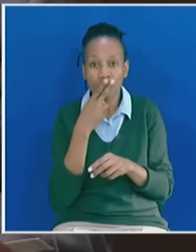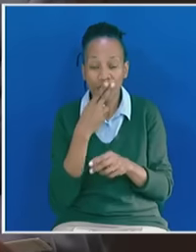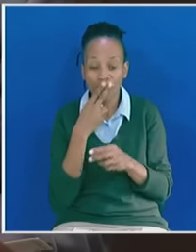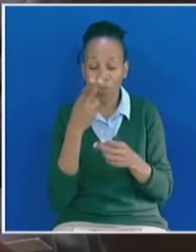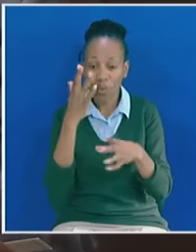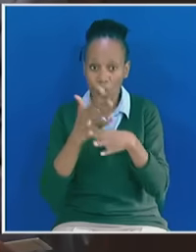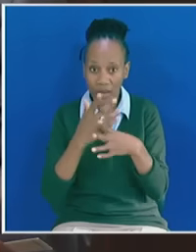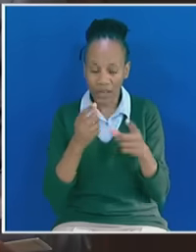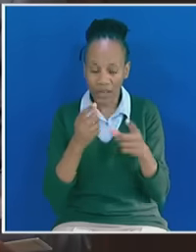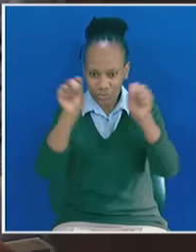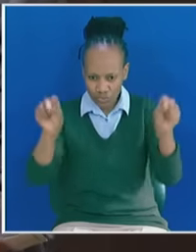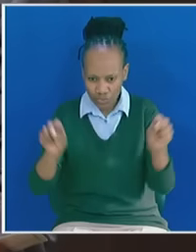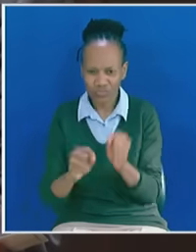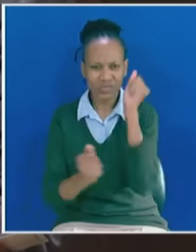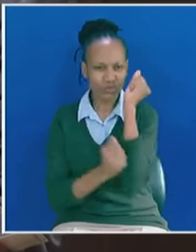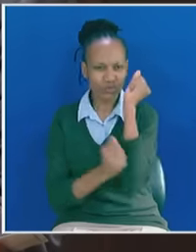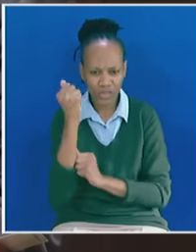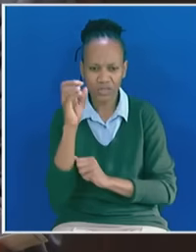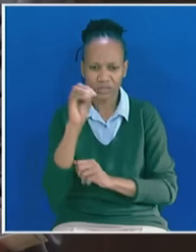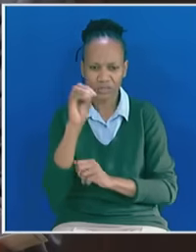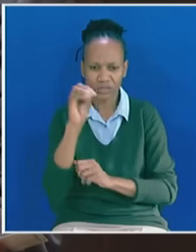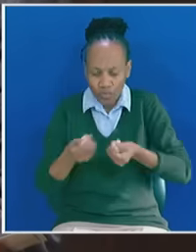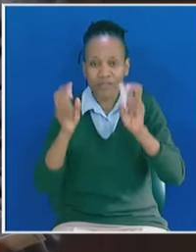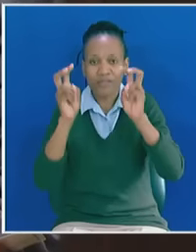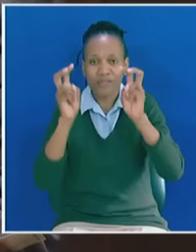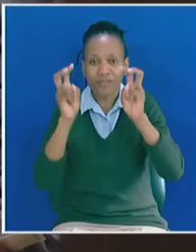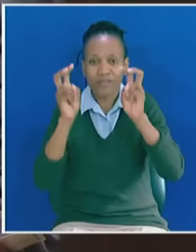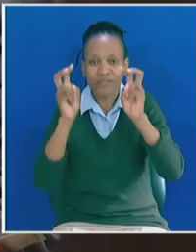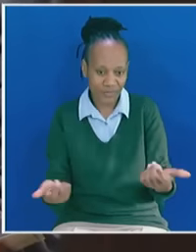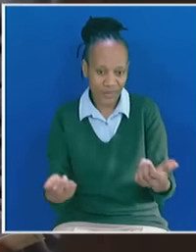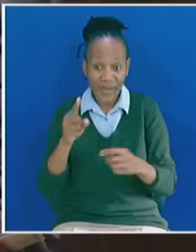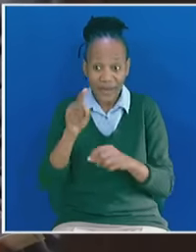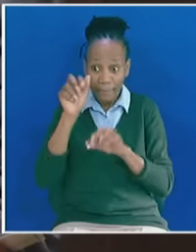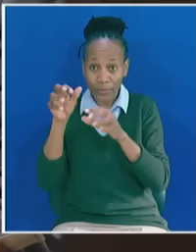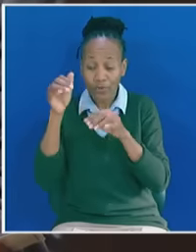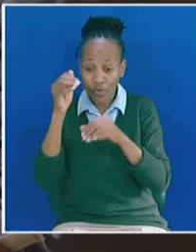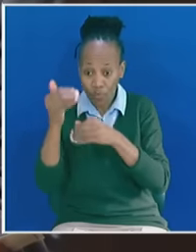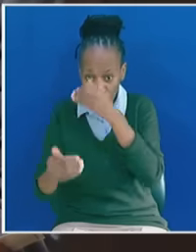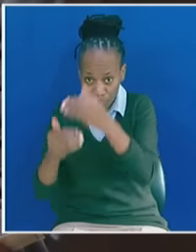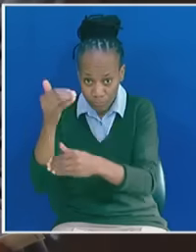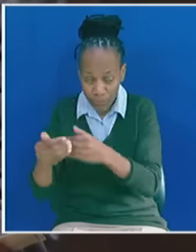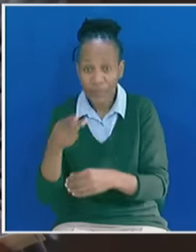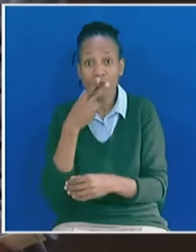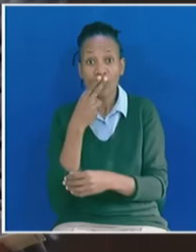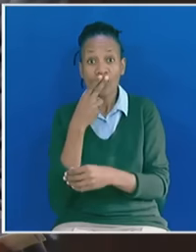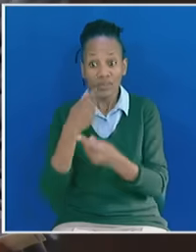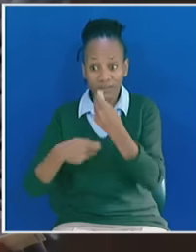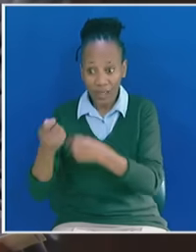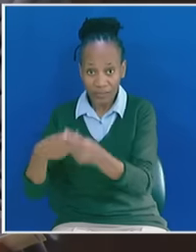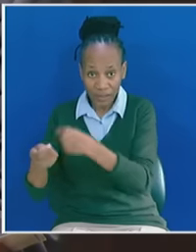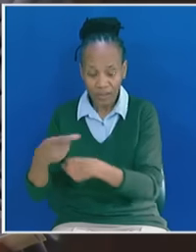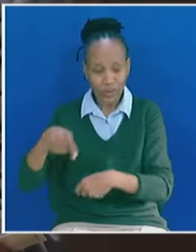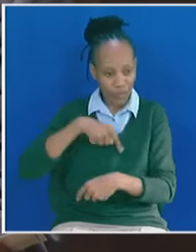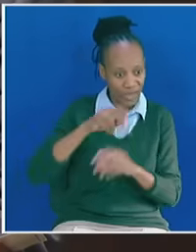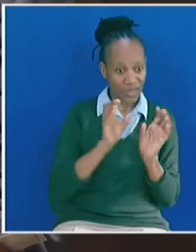regional structures that we have dealt with these issues. And those who continue to do illicit trade of tobacco, our multi-agent